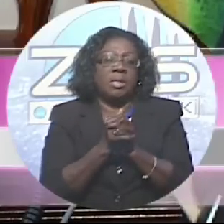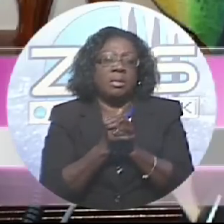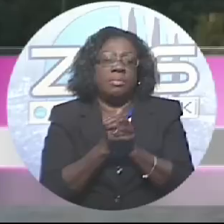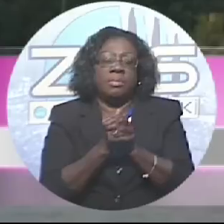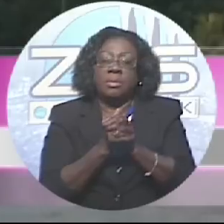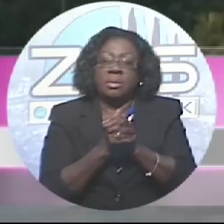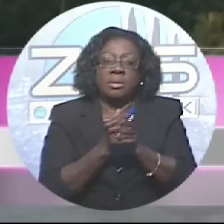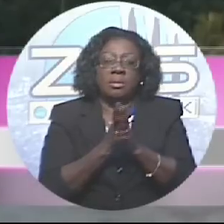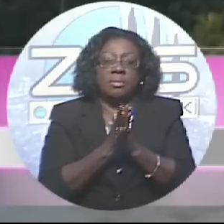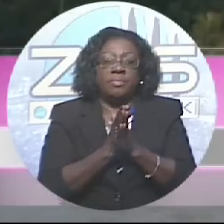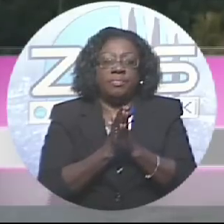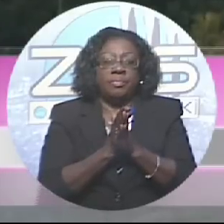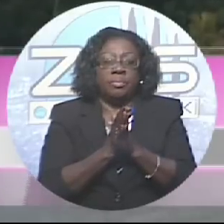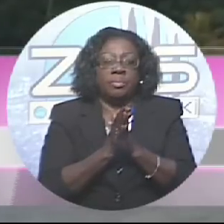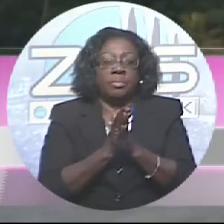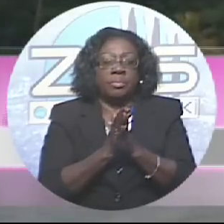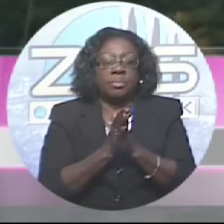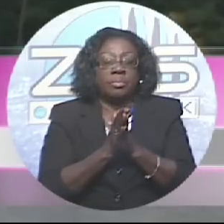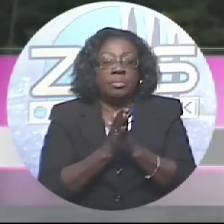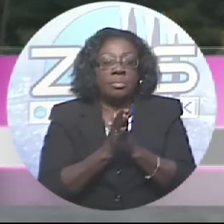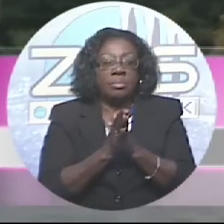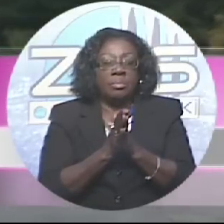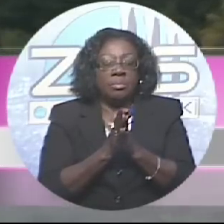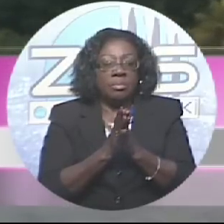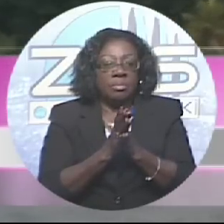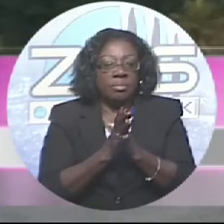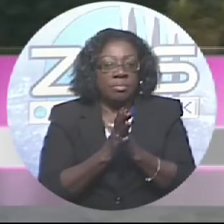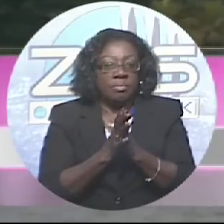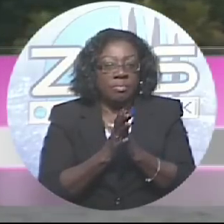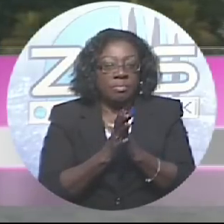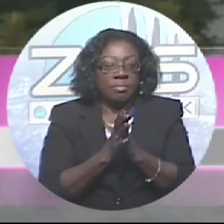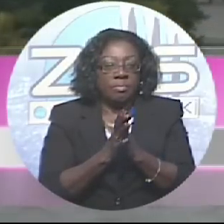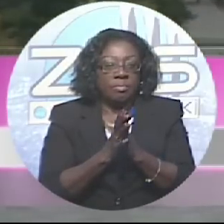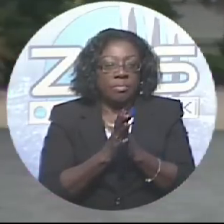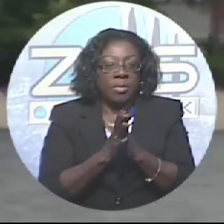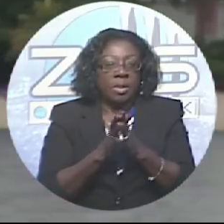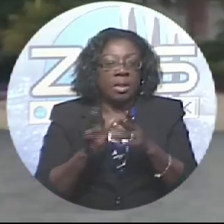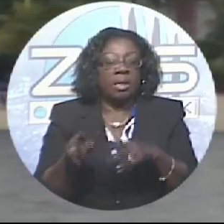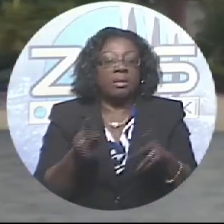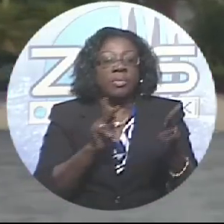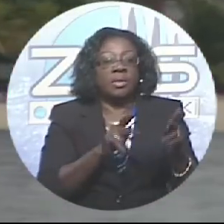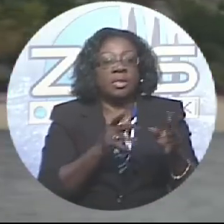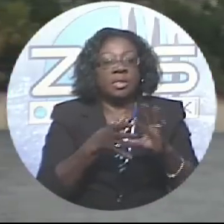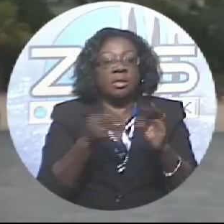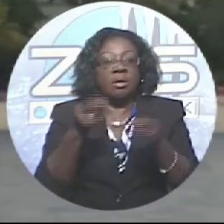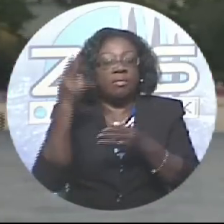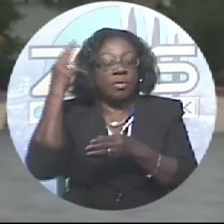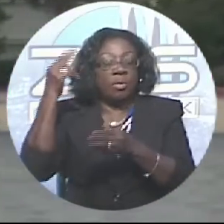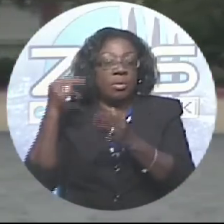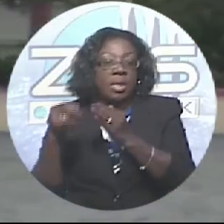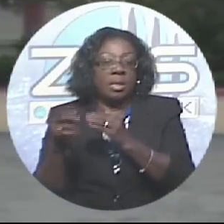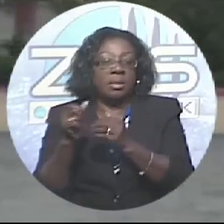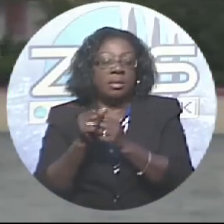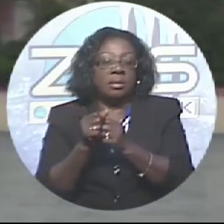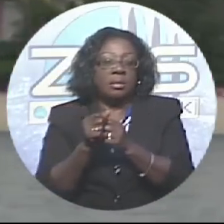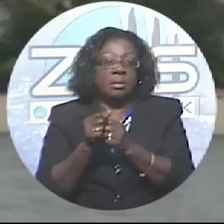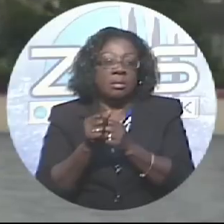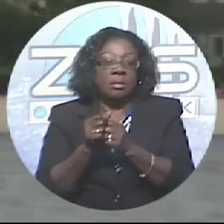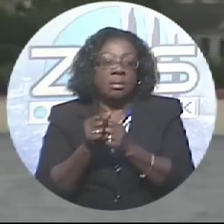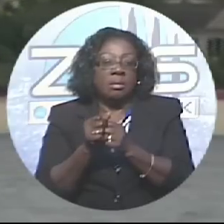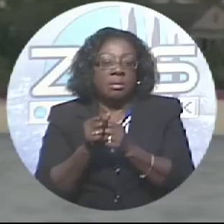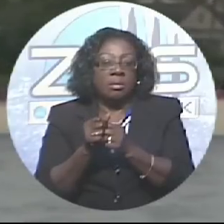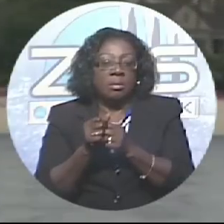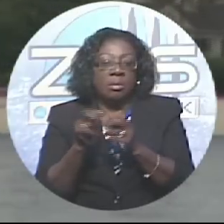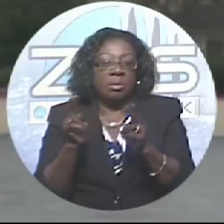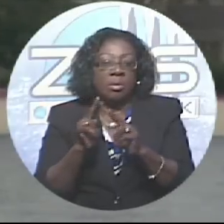property also was built at an unbelievable level of quality, and its positioning within the campus is unbelievably well with the other